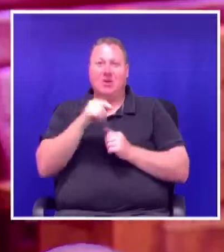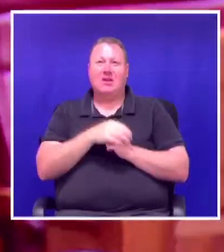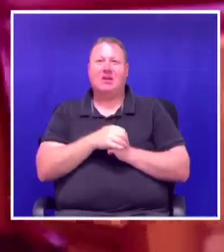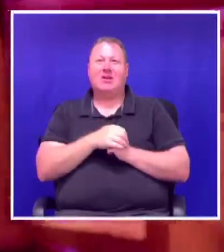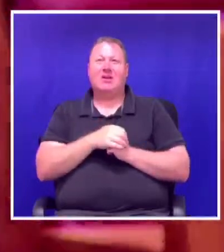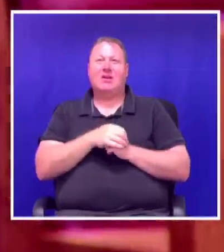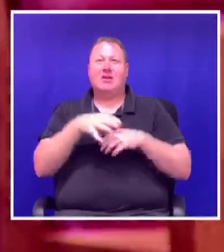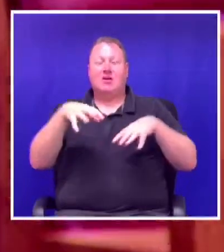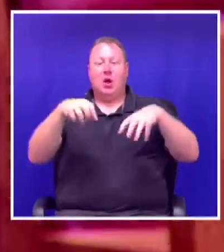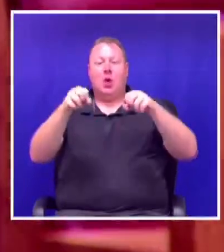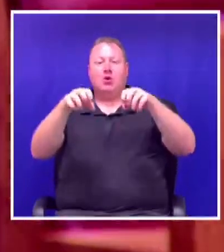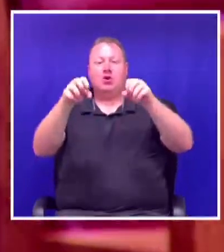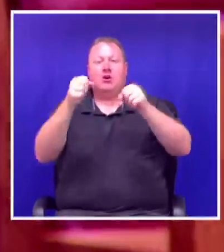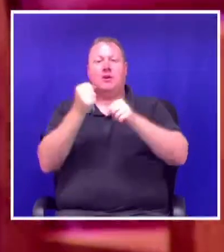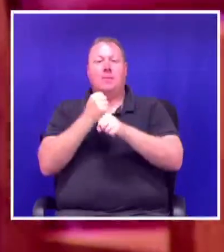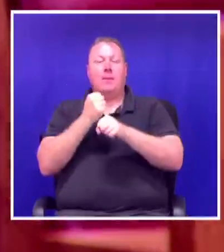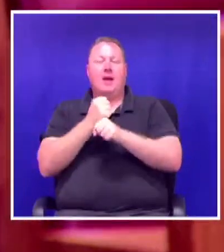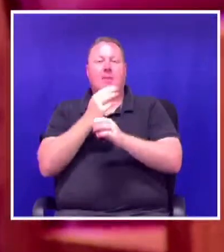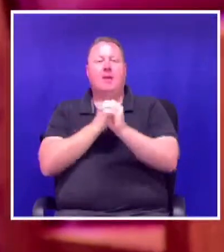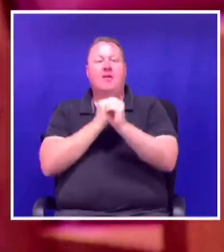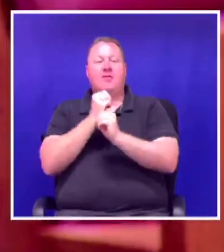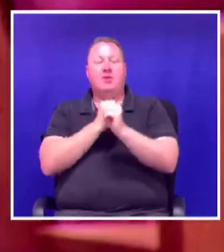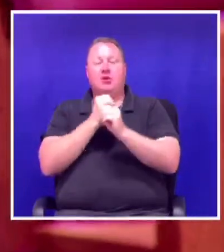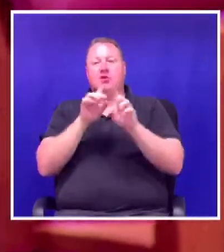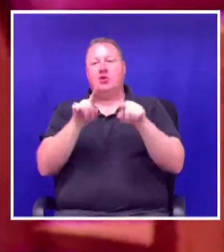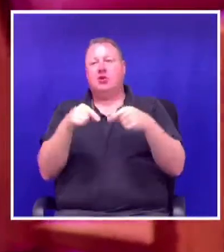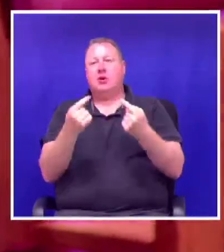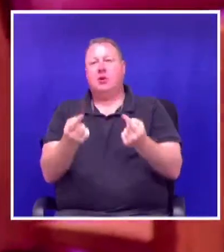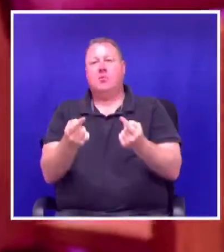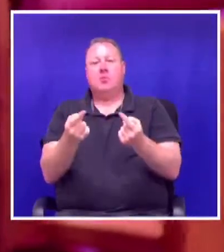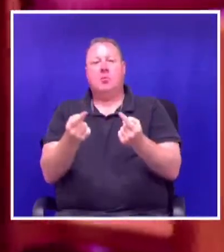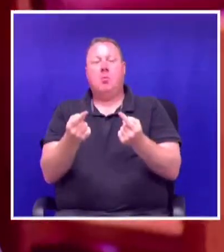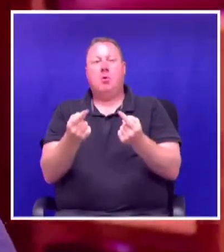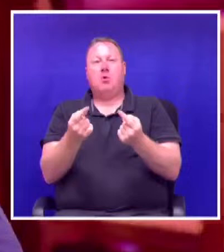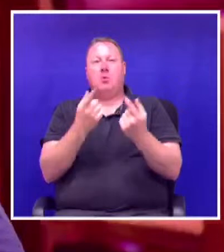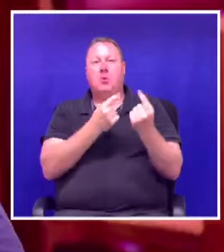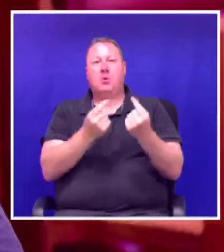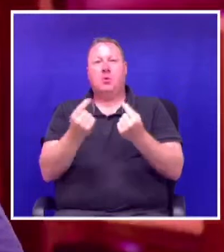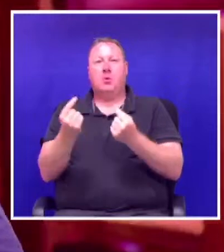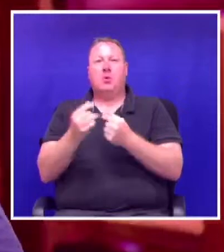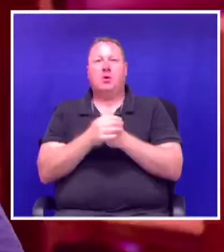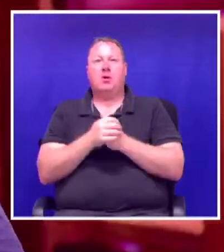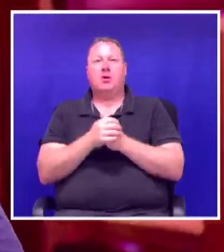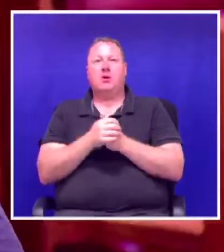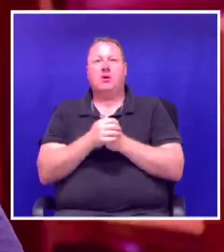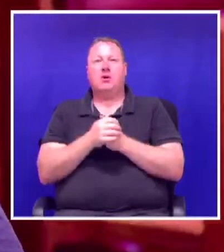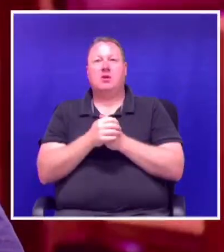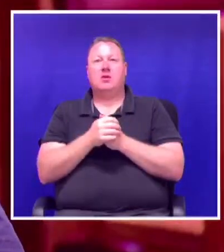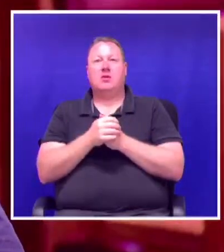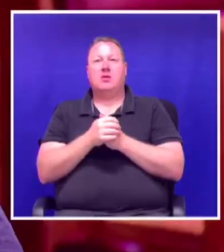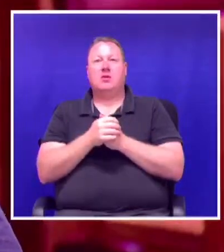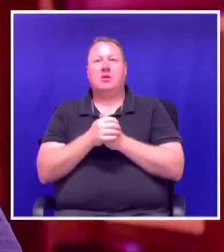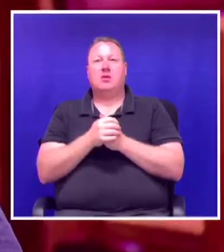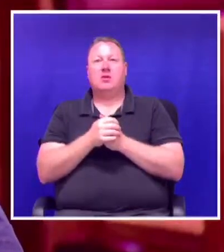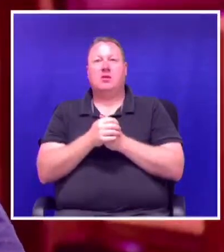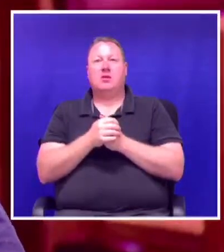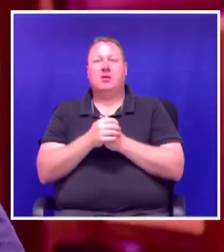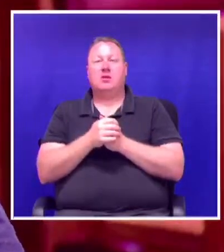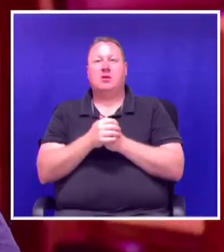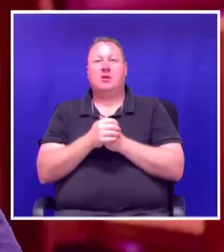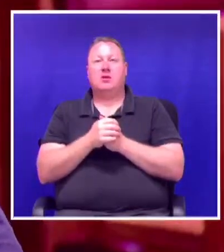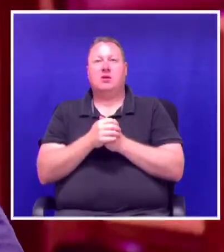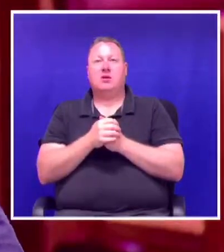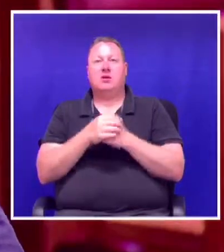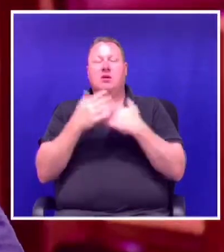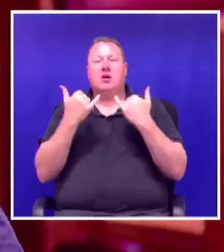Load shedding has made manufacturing an impossible undertaking. Now that we appear to have